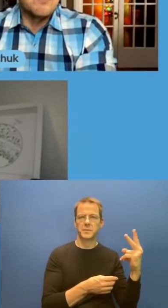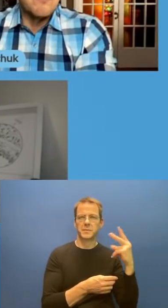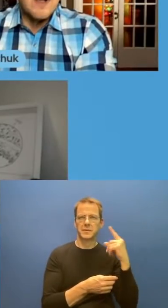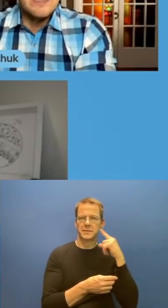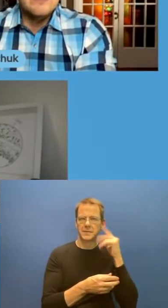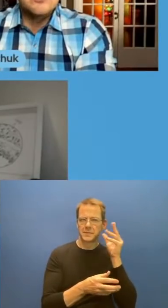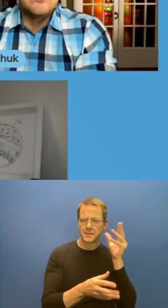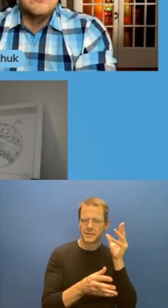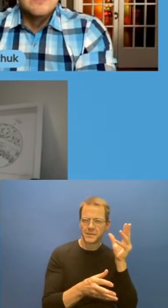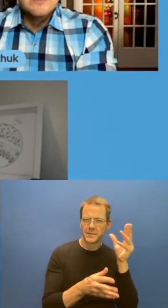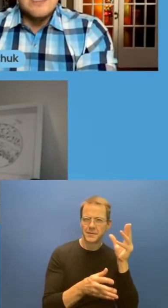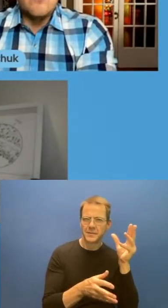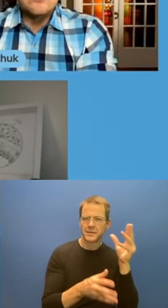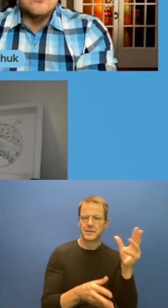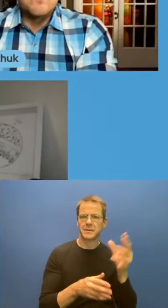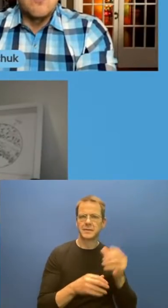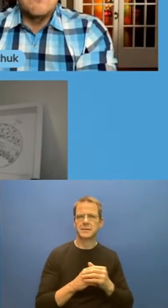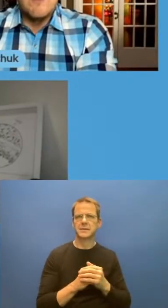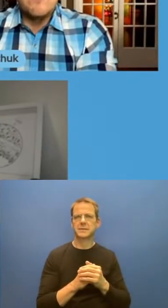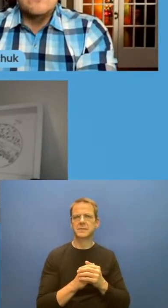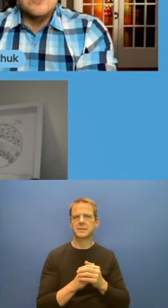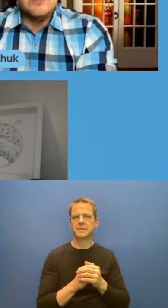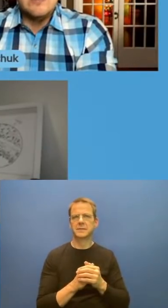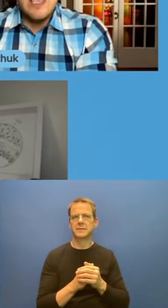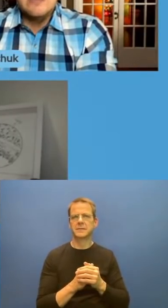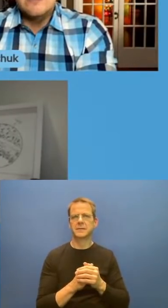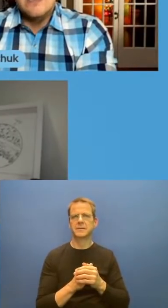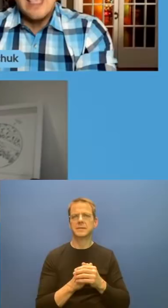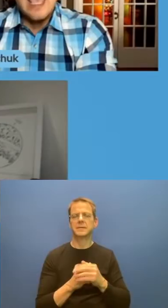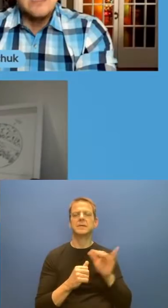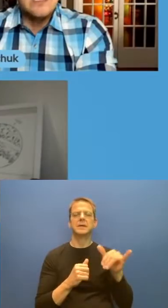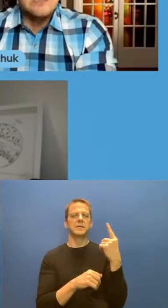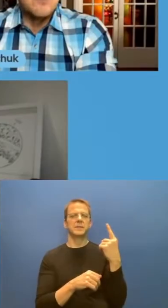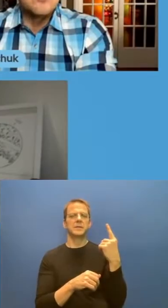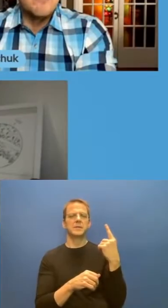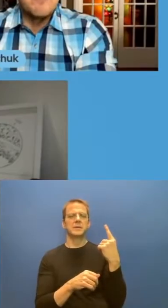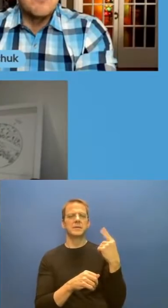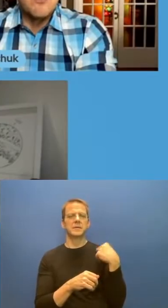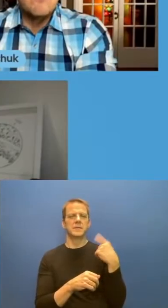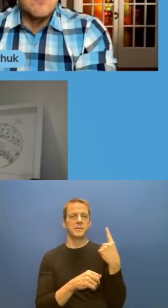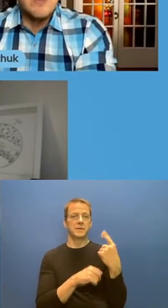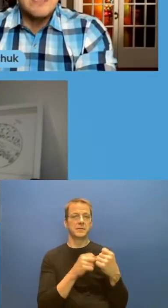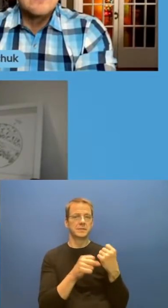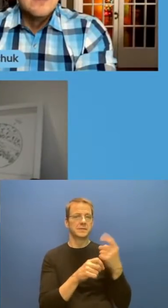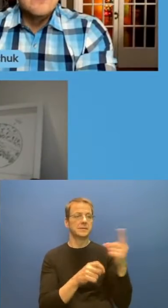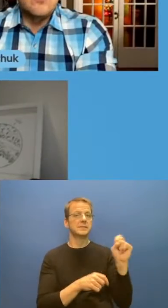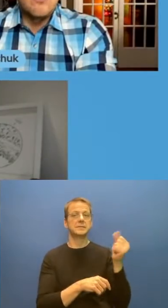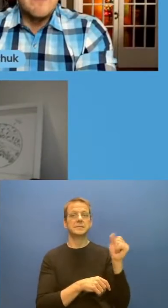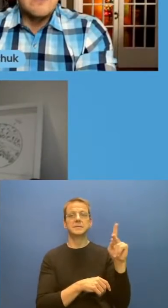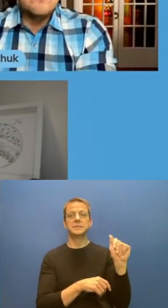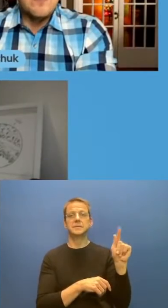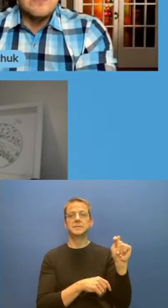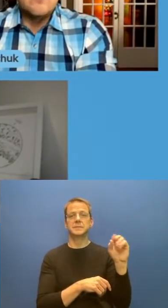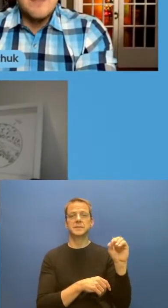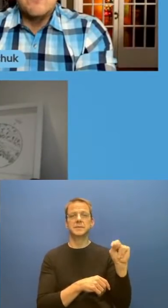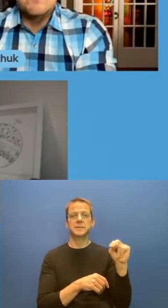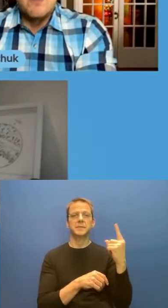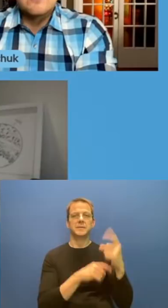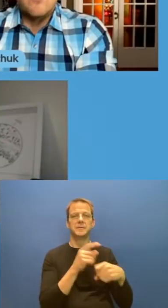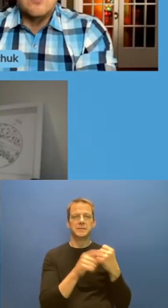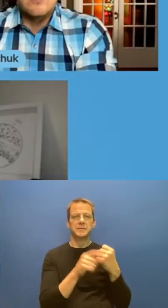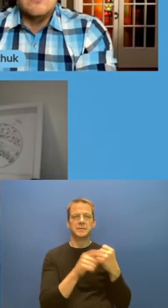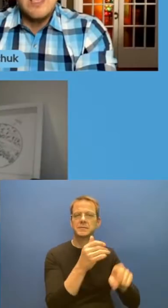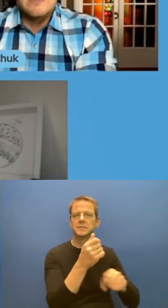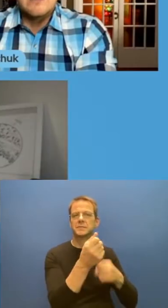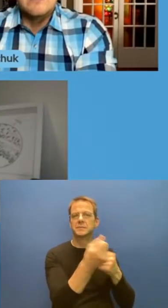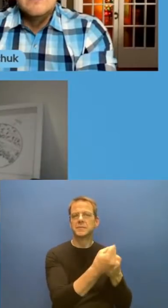seconded to be able to provide additional research support for efforts in Canada, and am also a member of COVARNet, the Coronavirus Variants Rapid